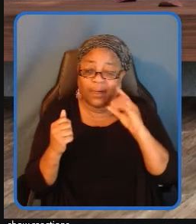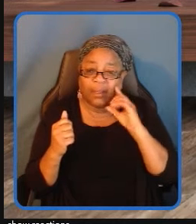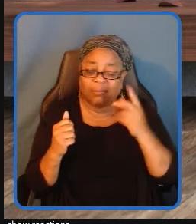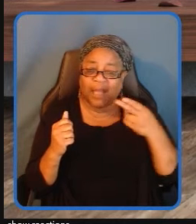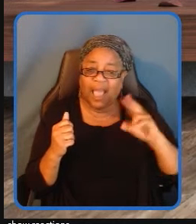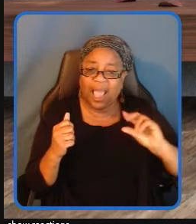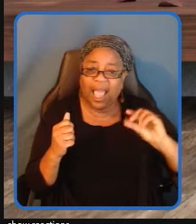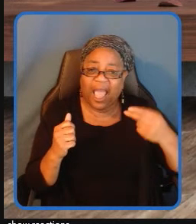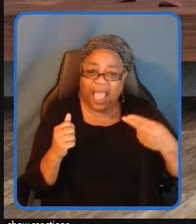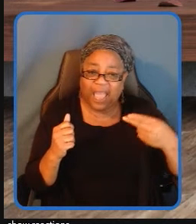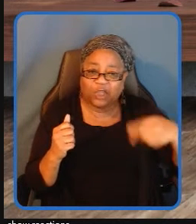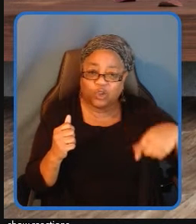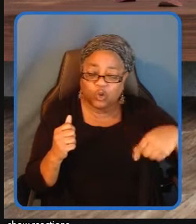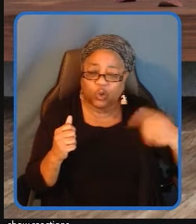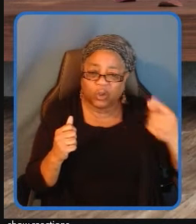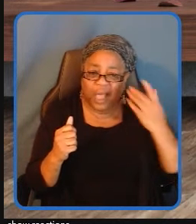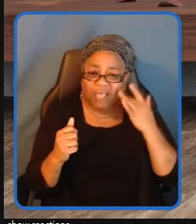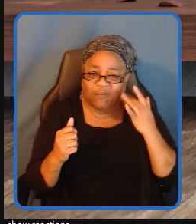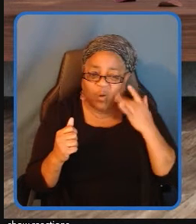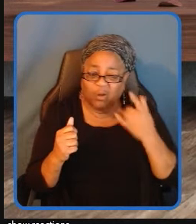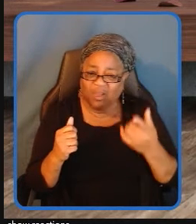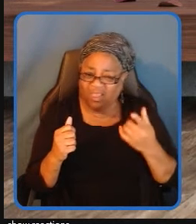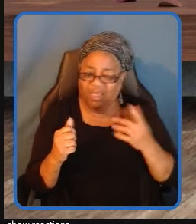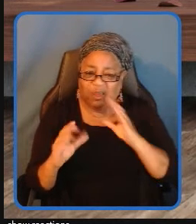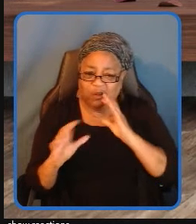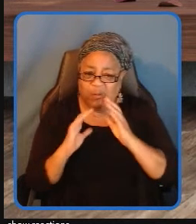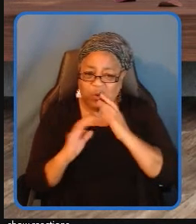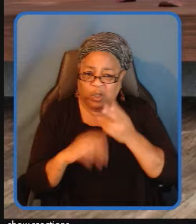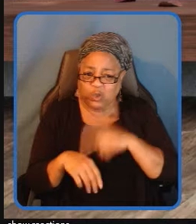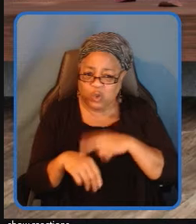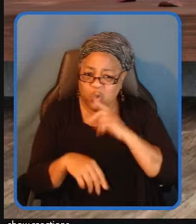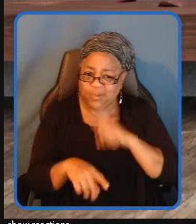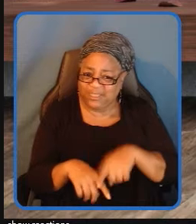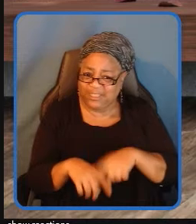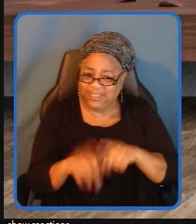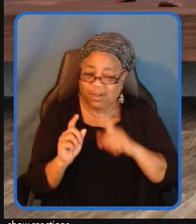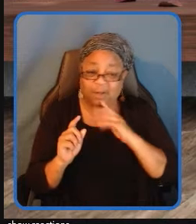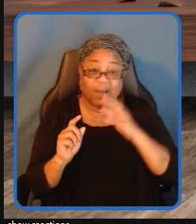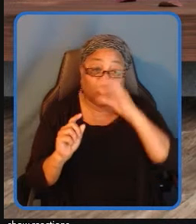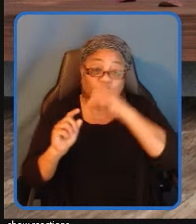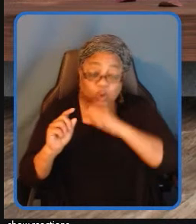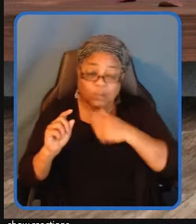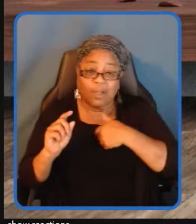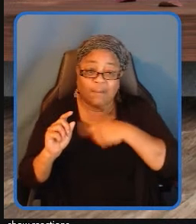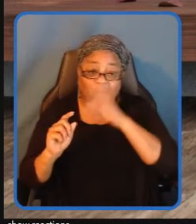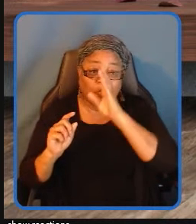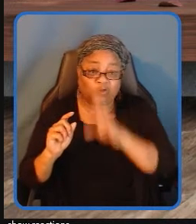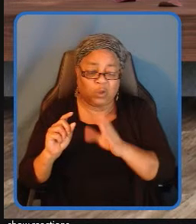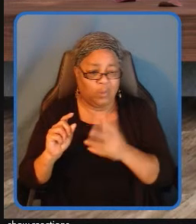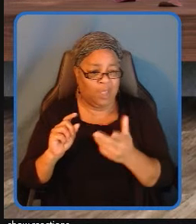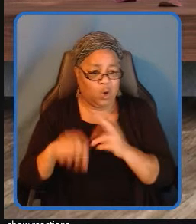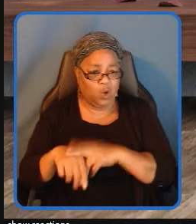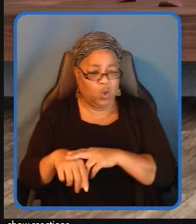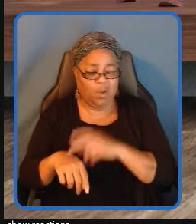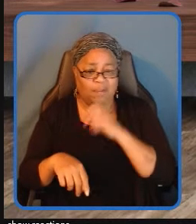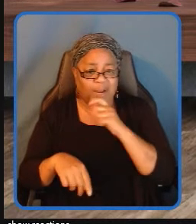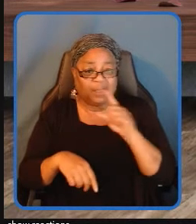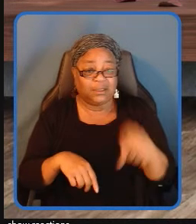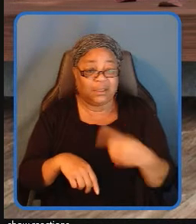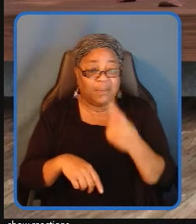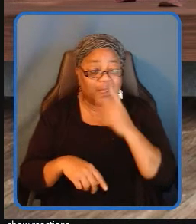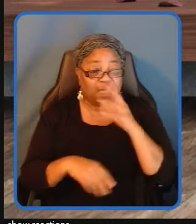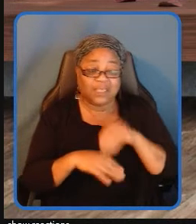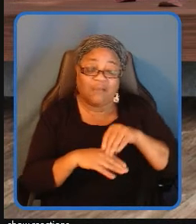lot of my team members are in California and they have a very different communication norm. If I just assumed that my directness was just a norm rather than something that was influenced